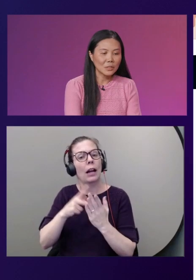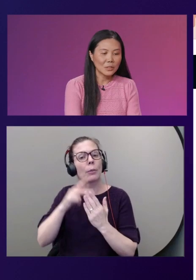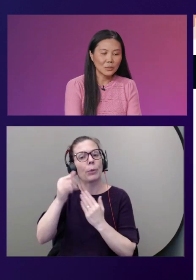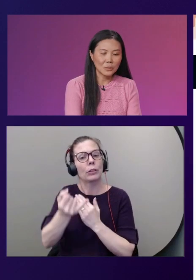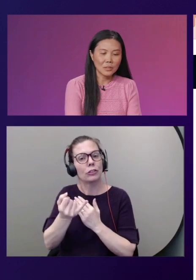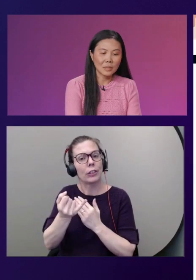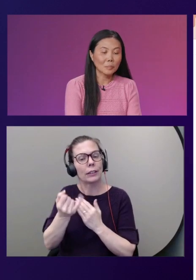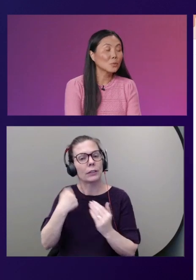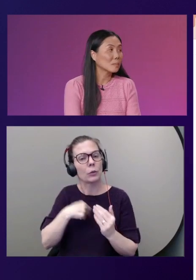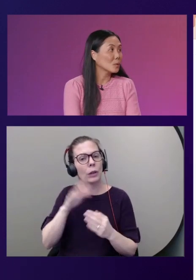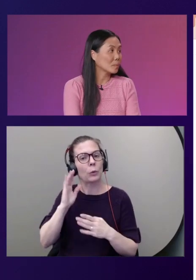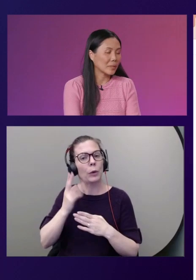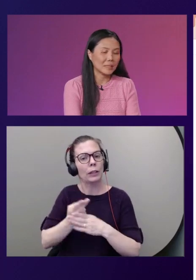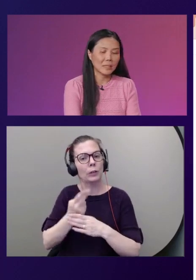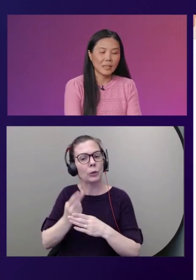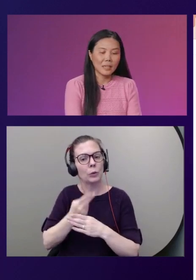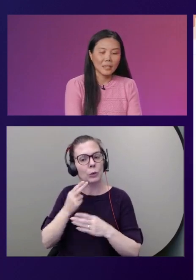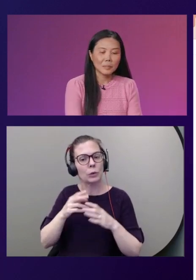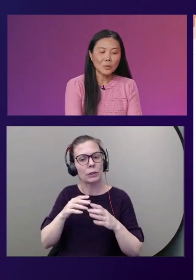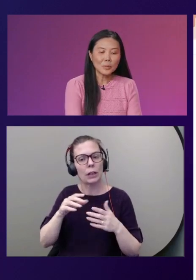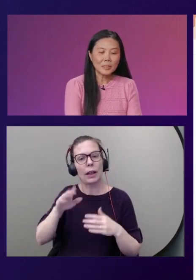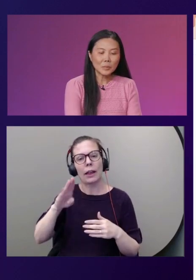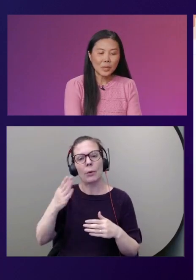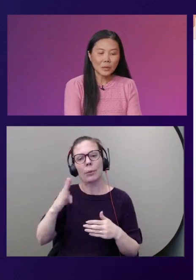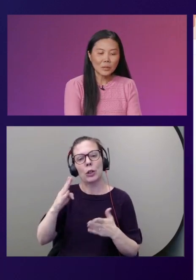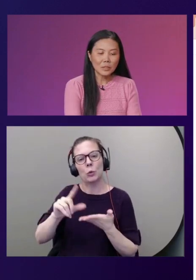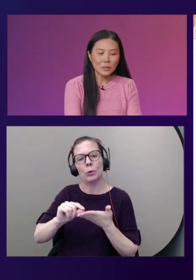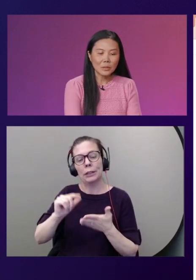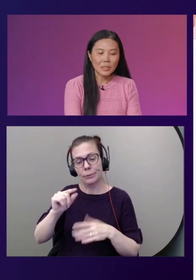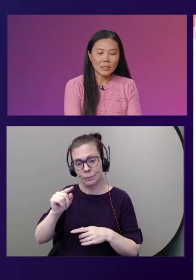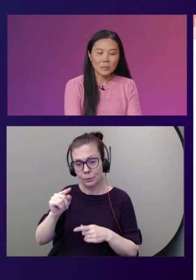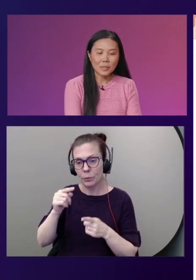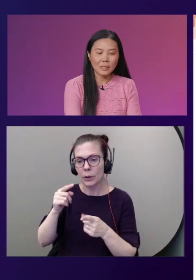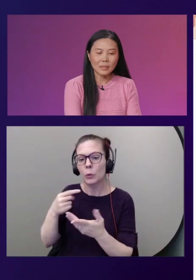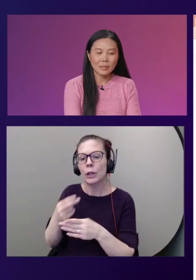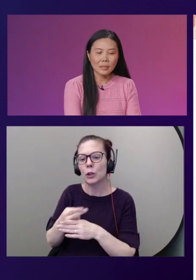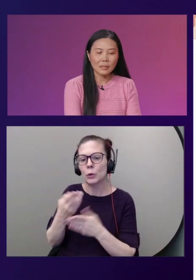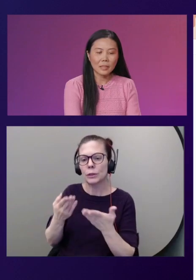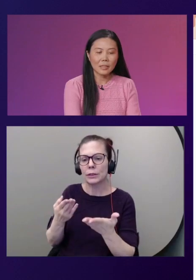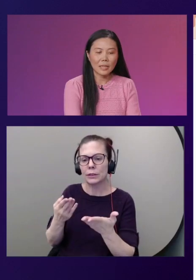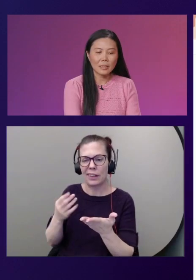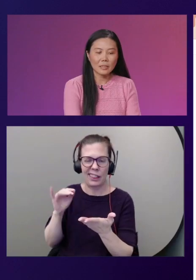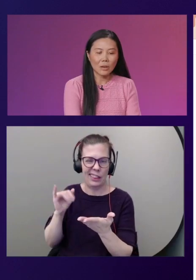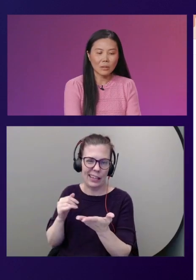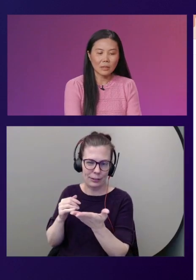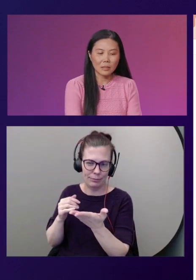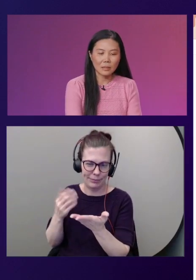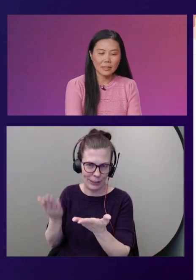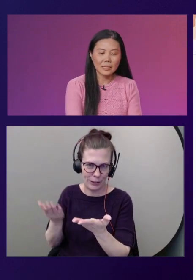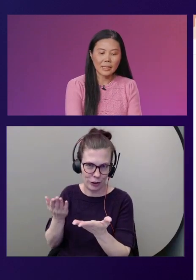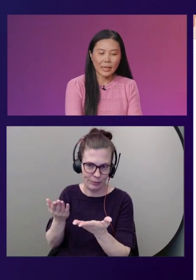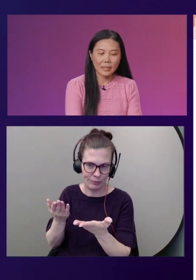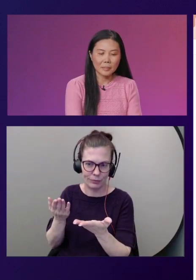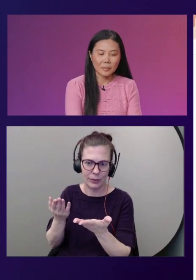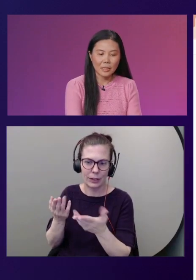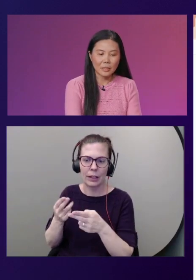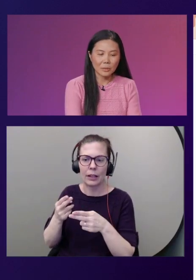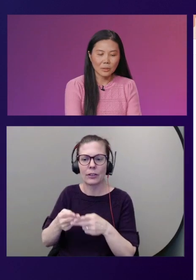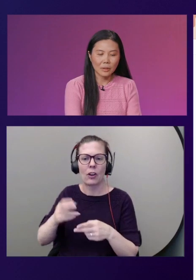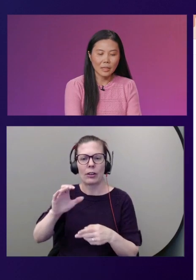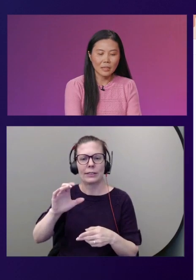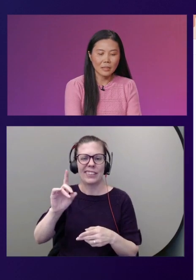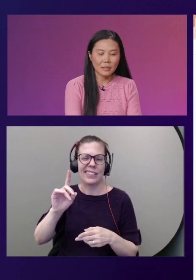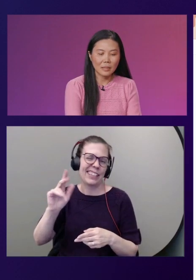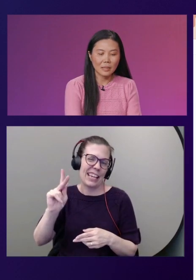going to use a blueprint. The blueprint that we are going to use is the one that here that is called CDK, right?